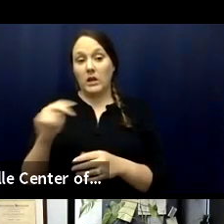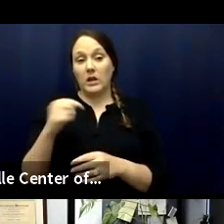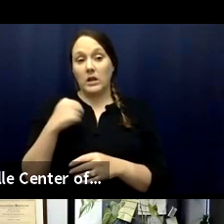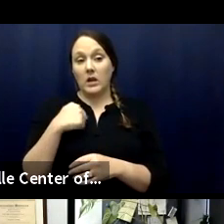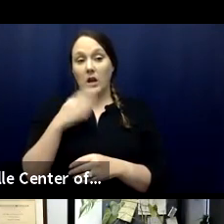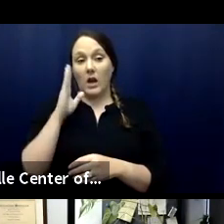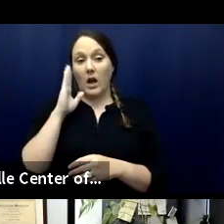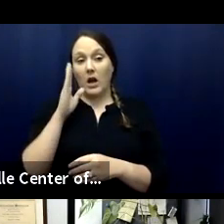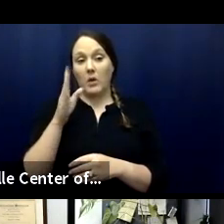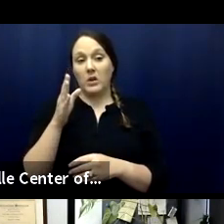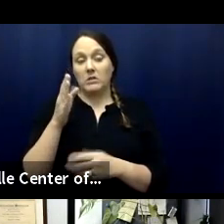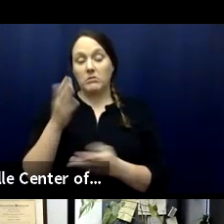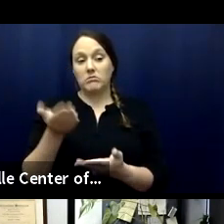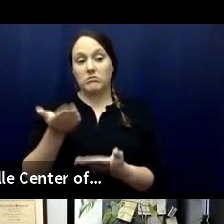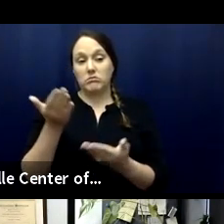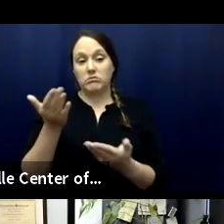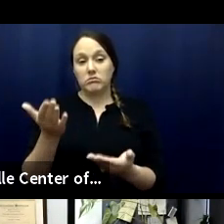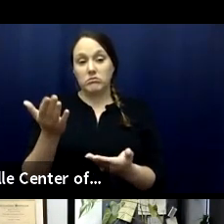throw out the